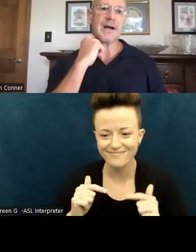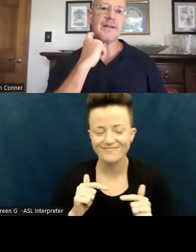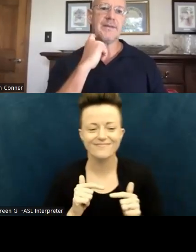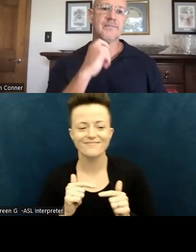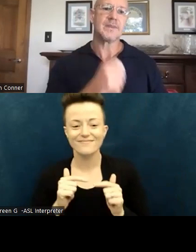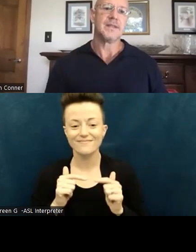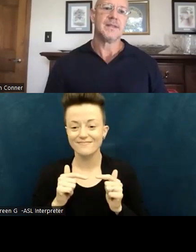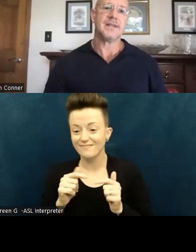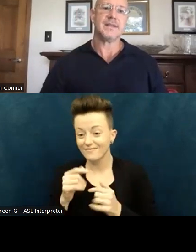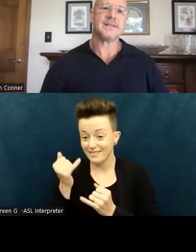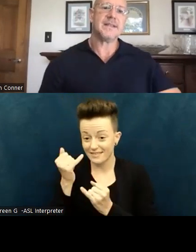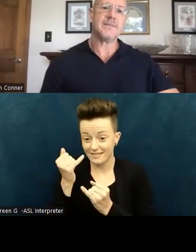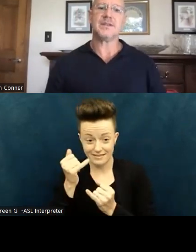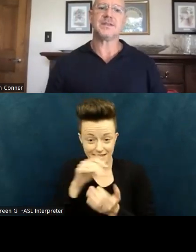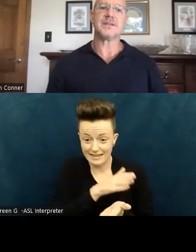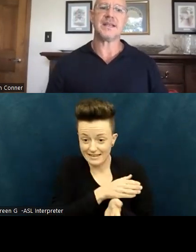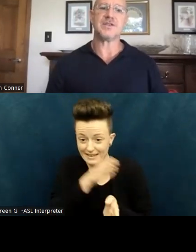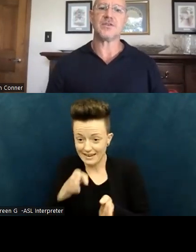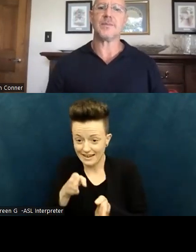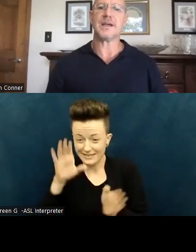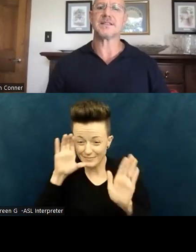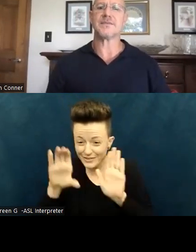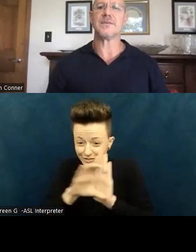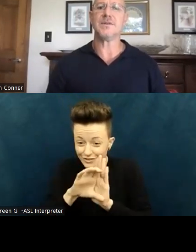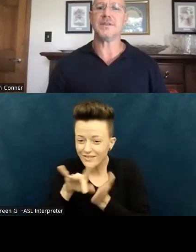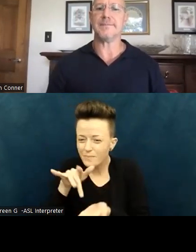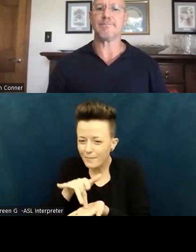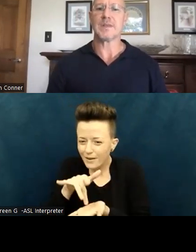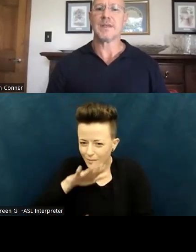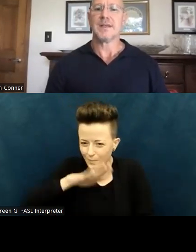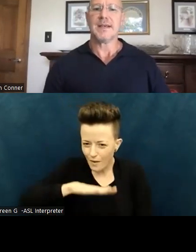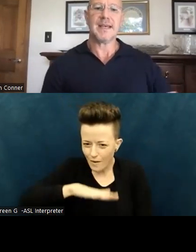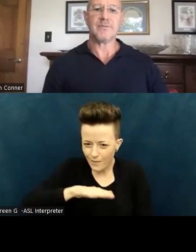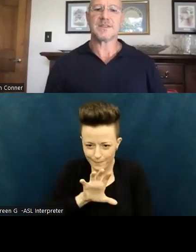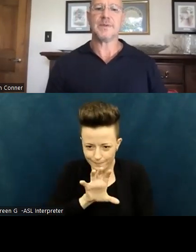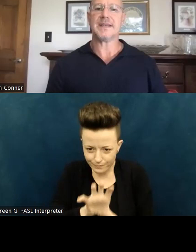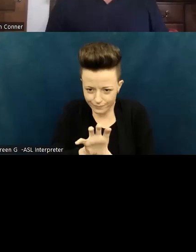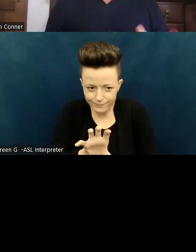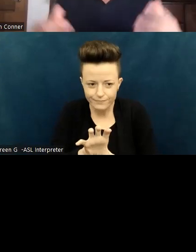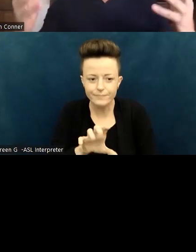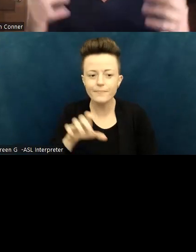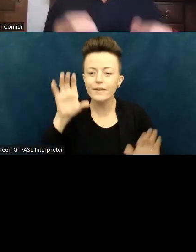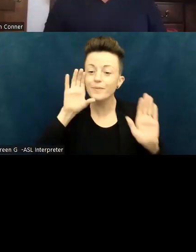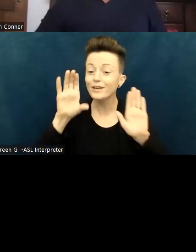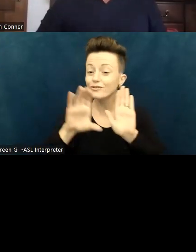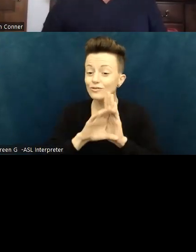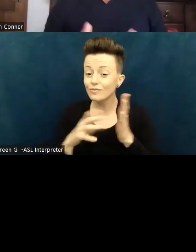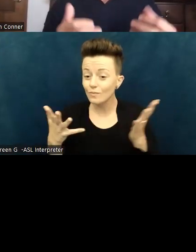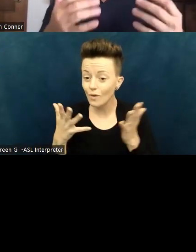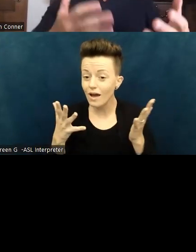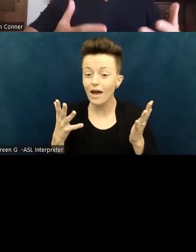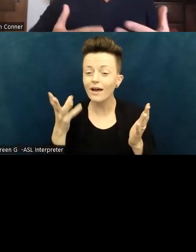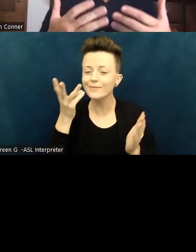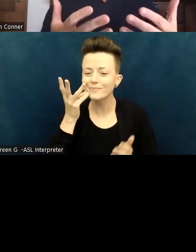center bottom, is an image that should remind us of communion. And what's being held up is it's often